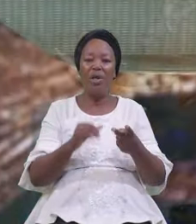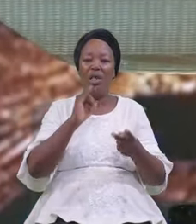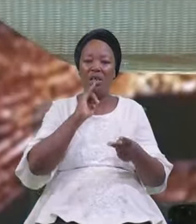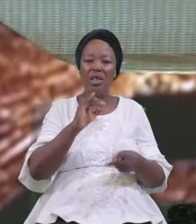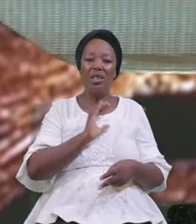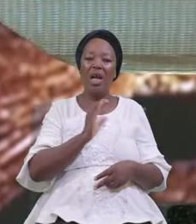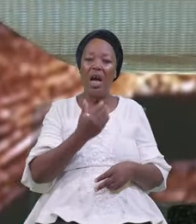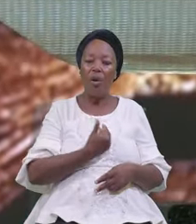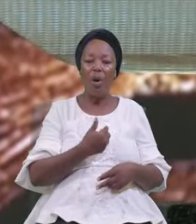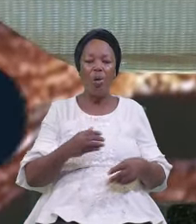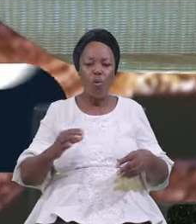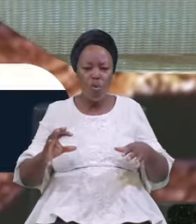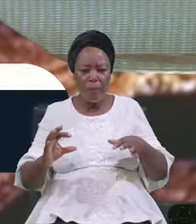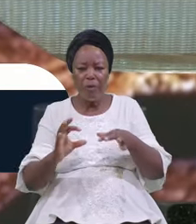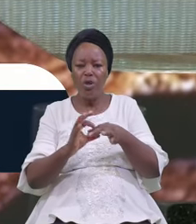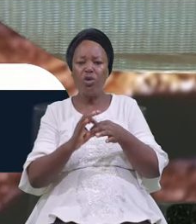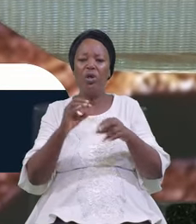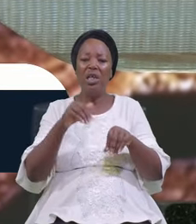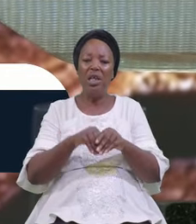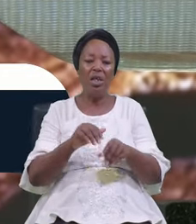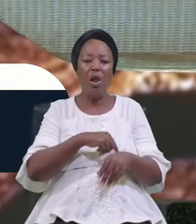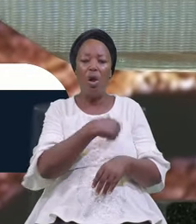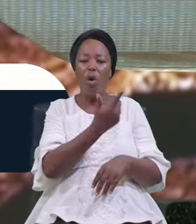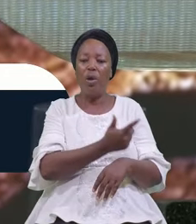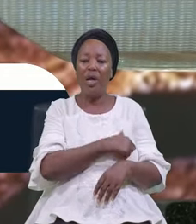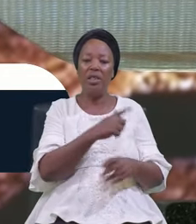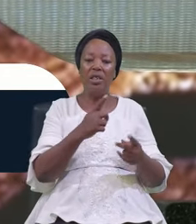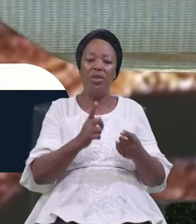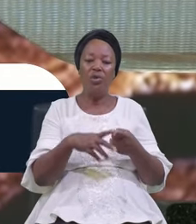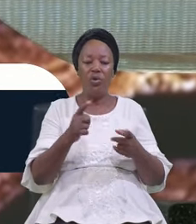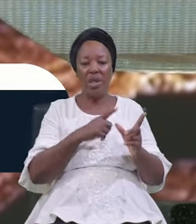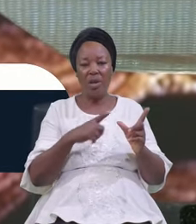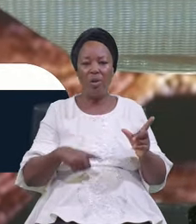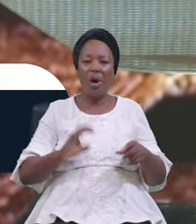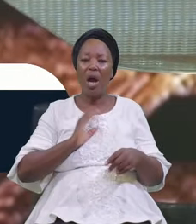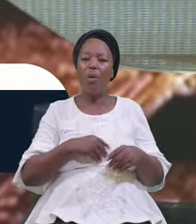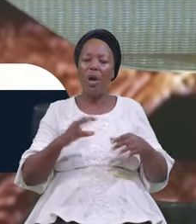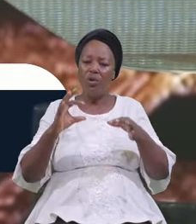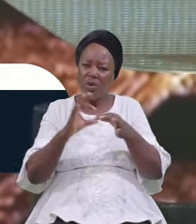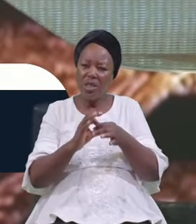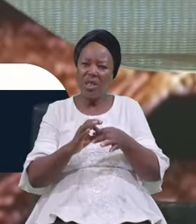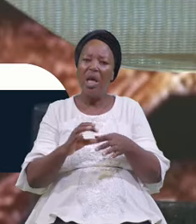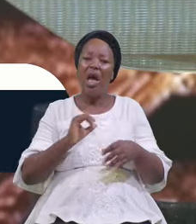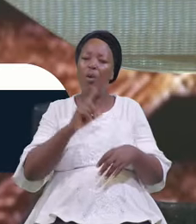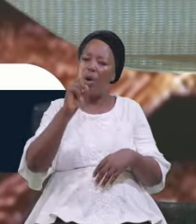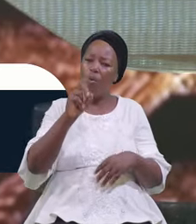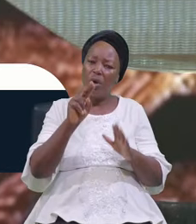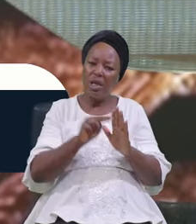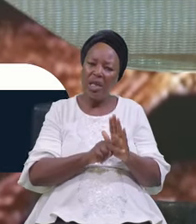our cooperation in loyalty to the Lord. Our cooperation, our unity, our